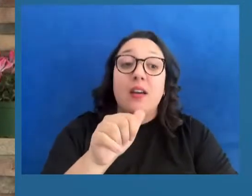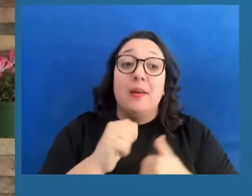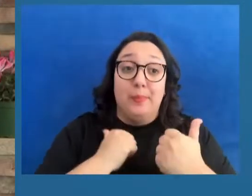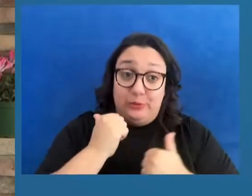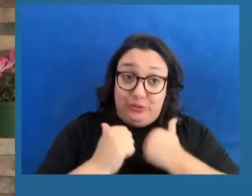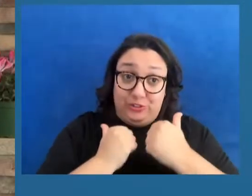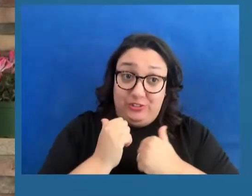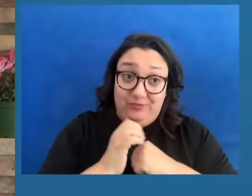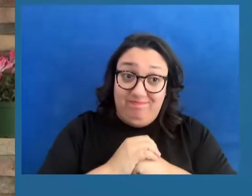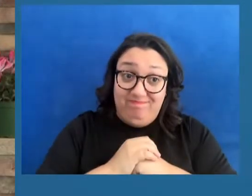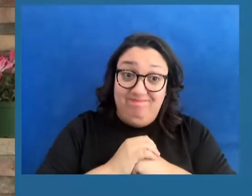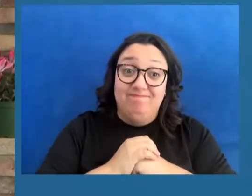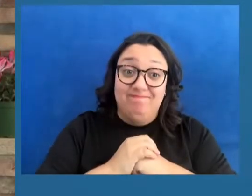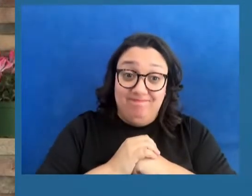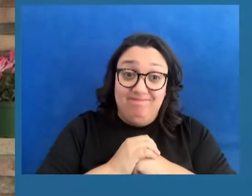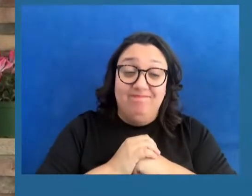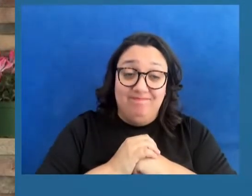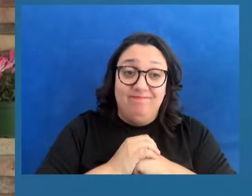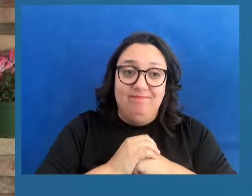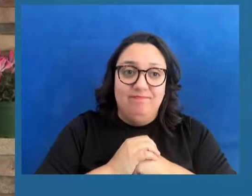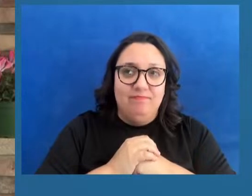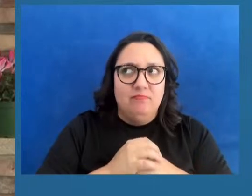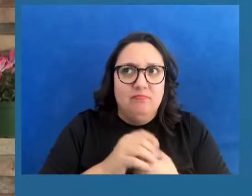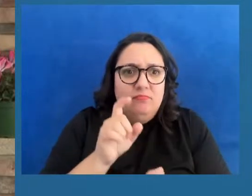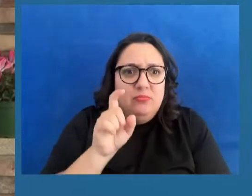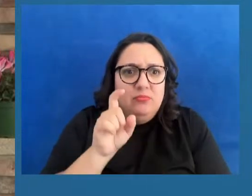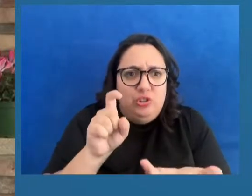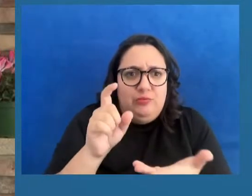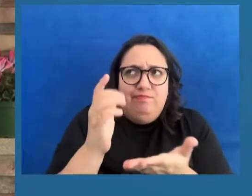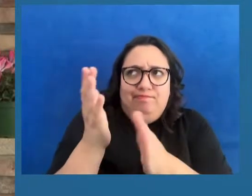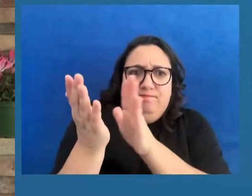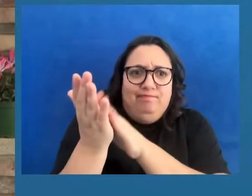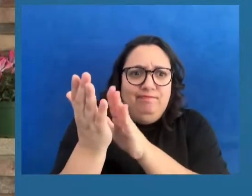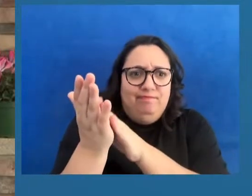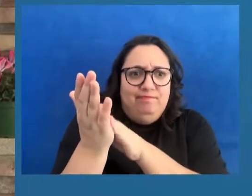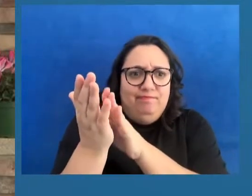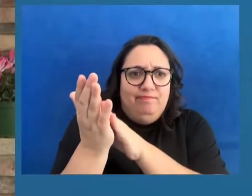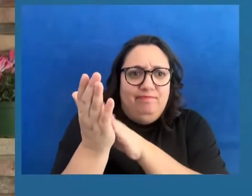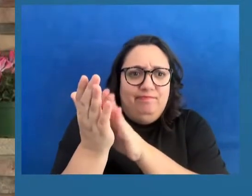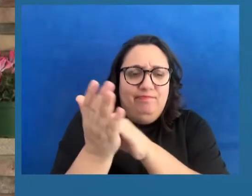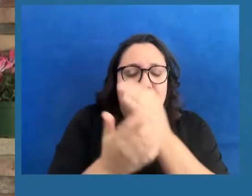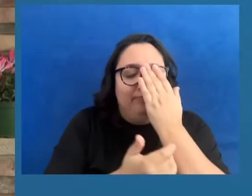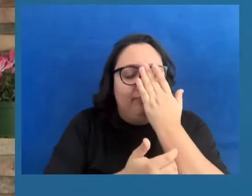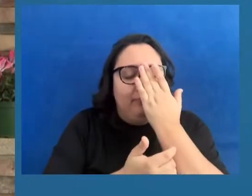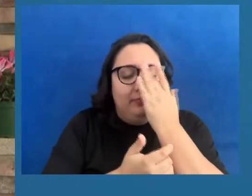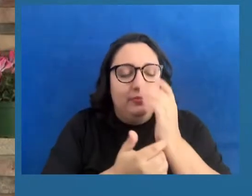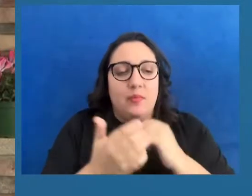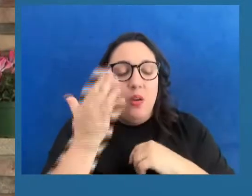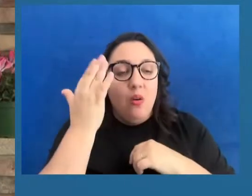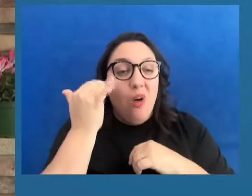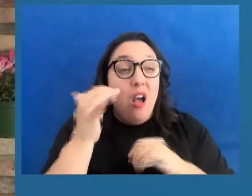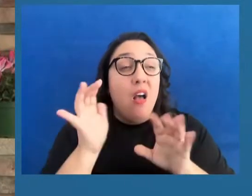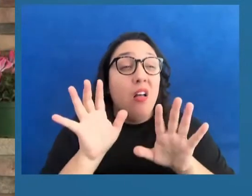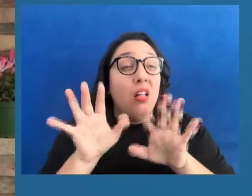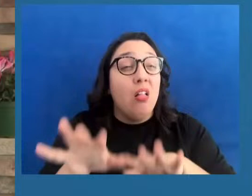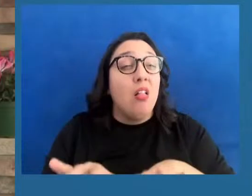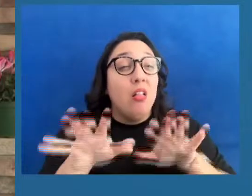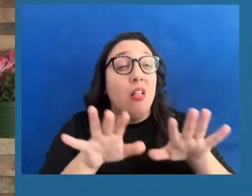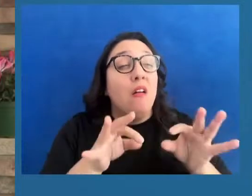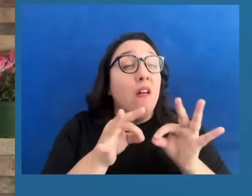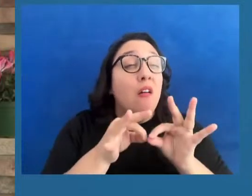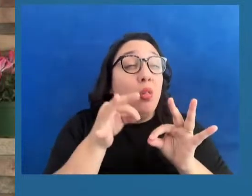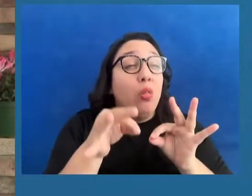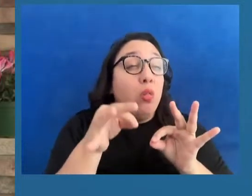thing to take on. But we should applaud her for that, because moving slow, moving